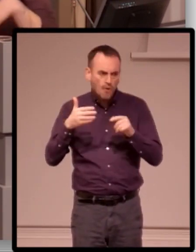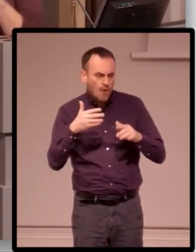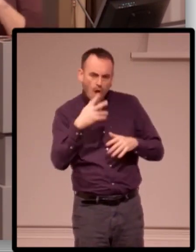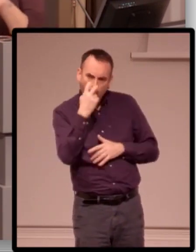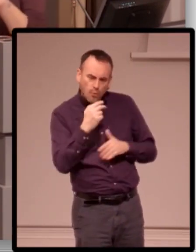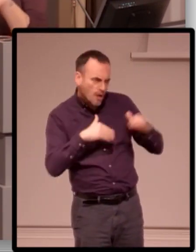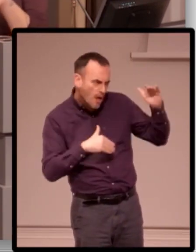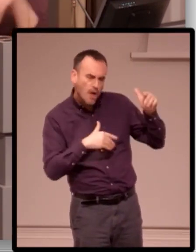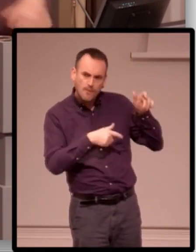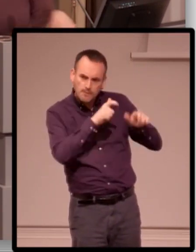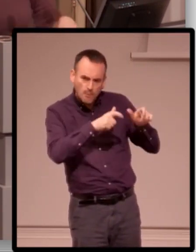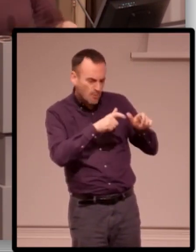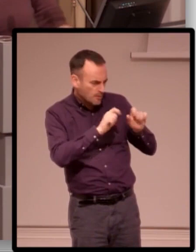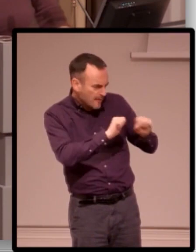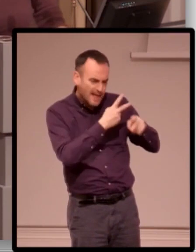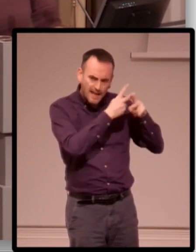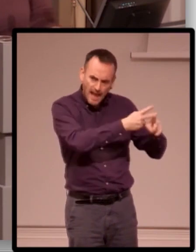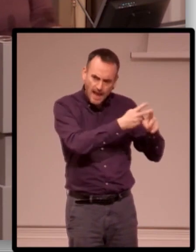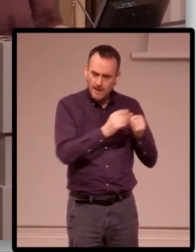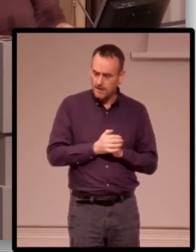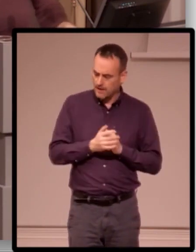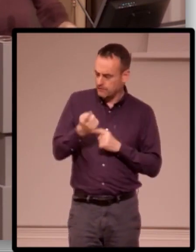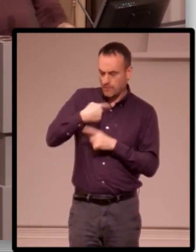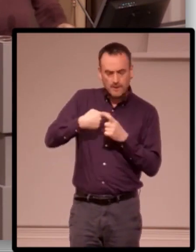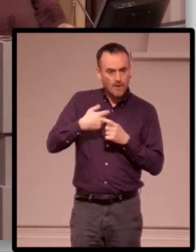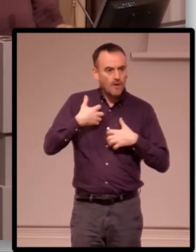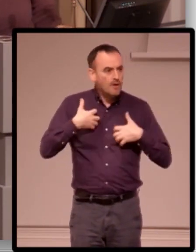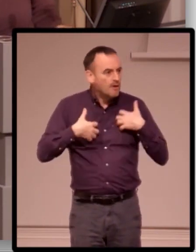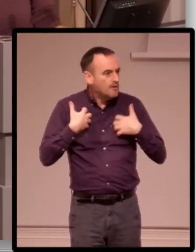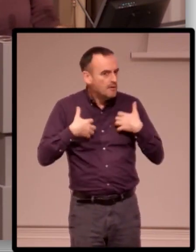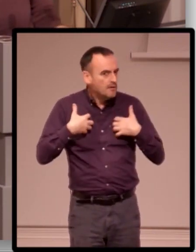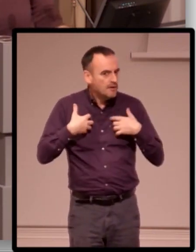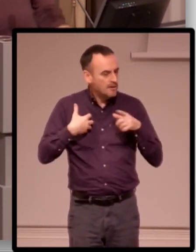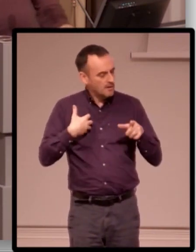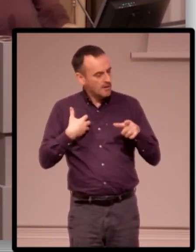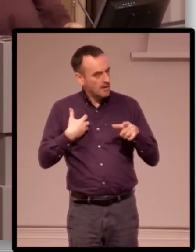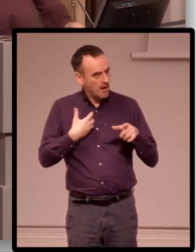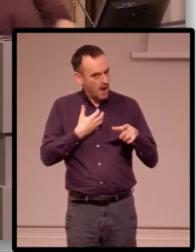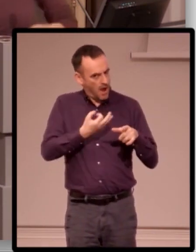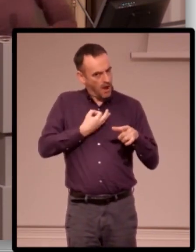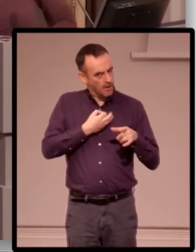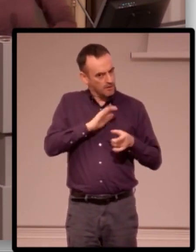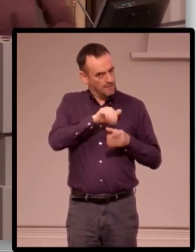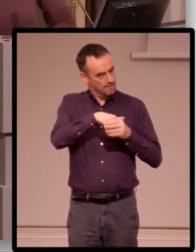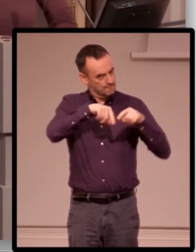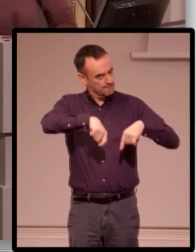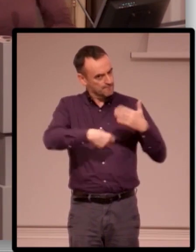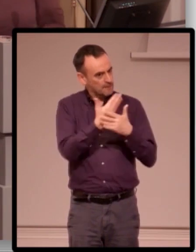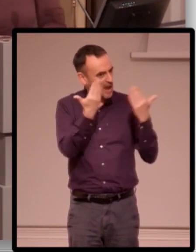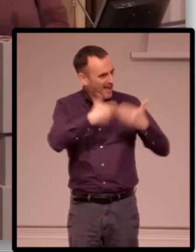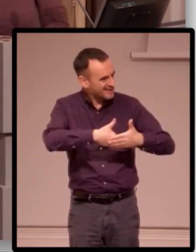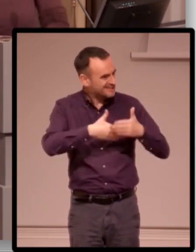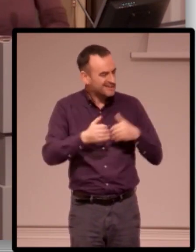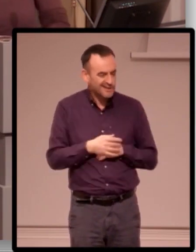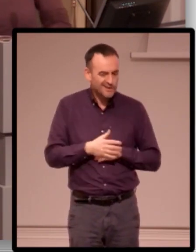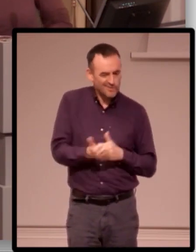people receiving care. So we were really excited to be a part of this event tonight,